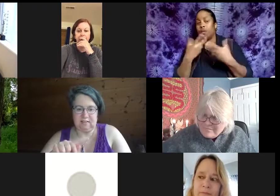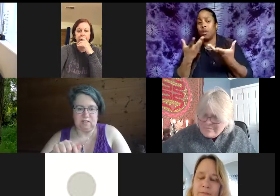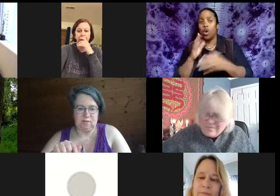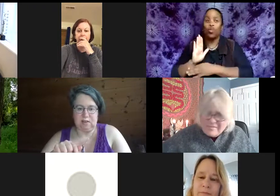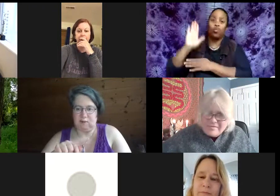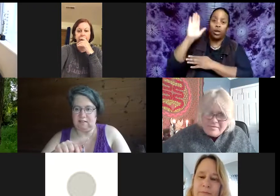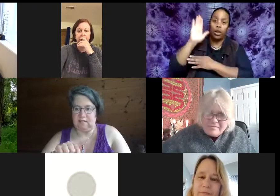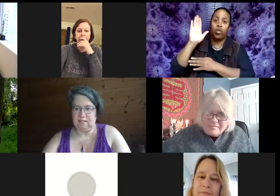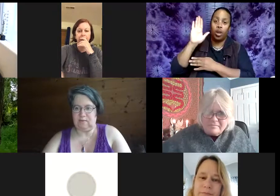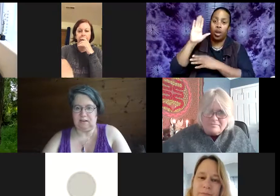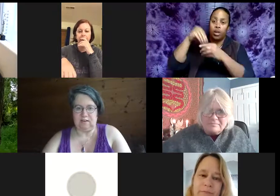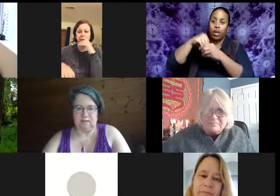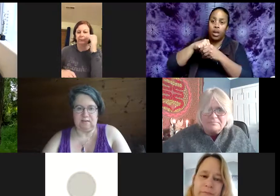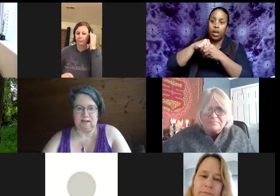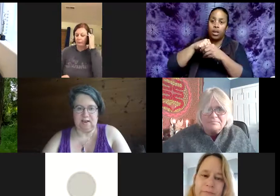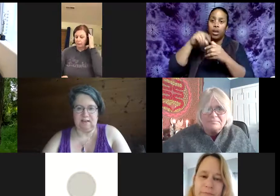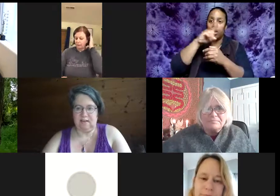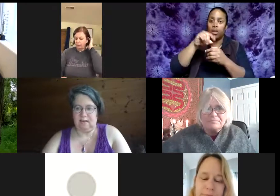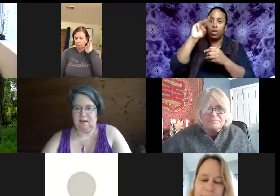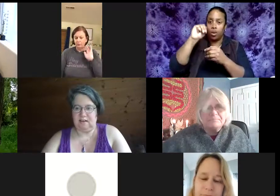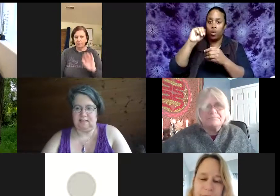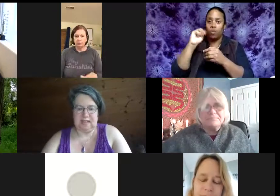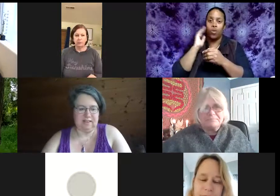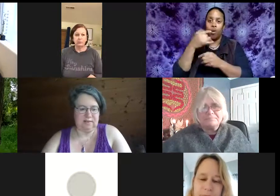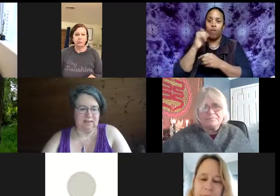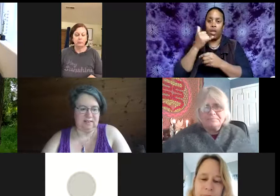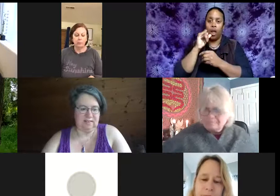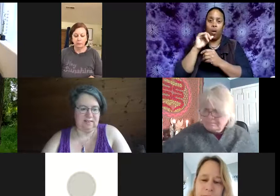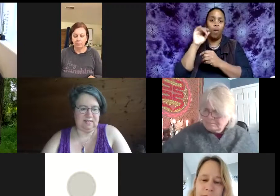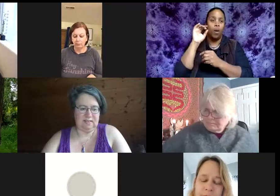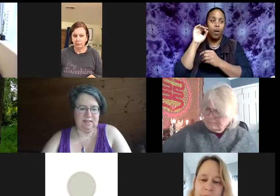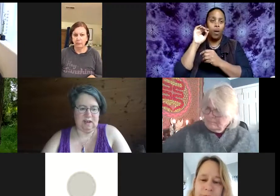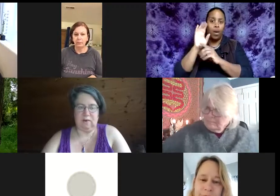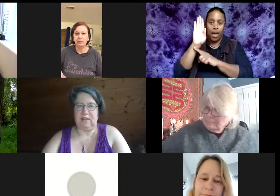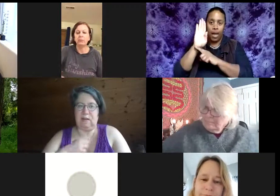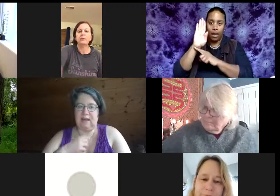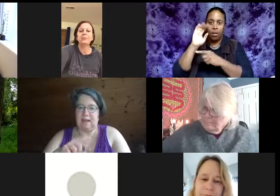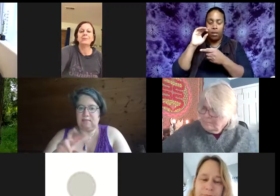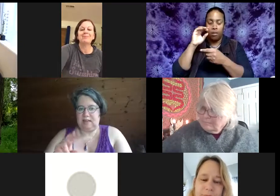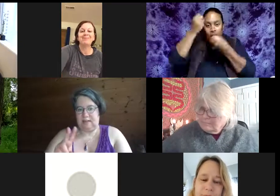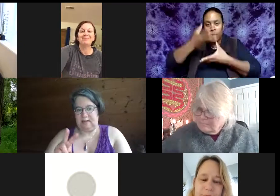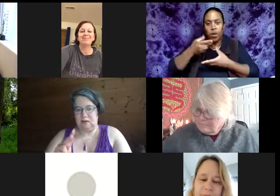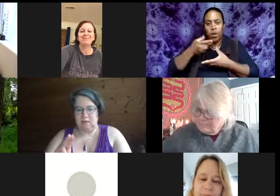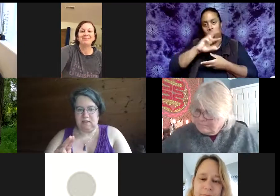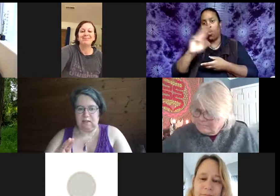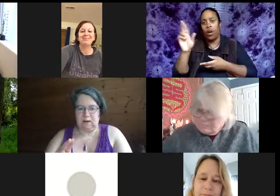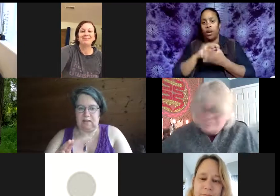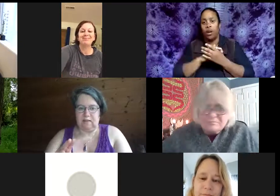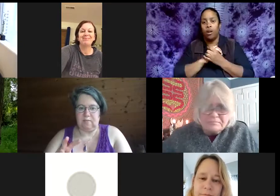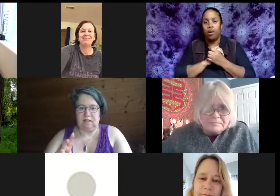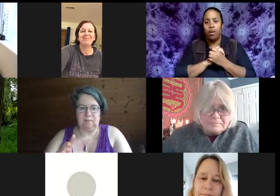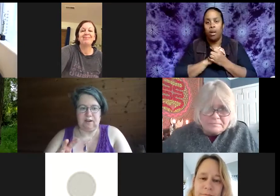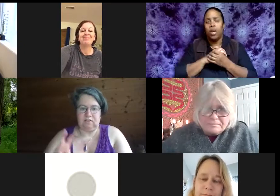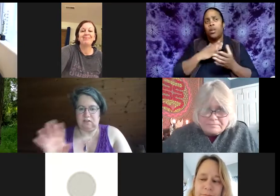in the Zoom software. That's the best way for me to know that you're ready. All right, Sally, go ahead. Oh, and we're going to aim to take like no more than like